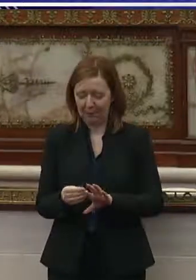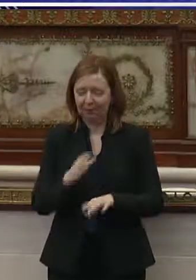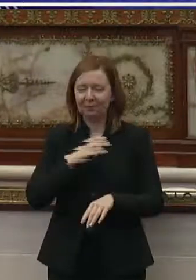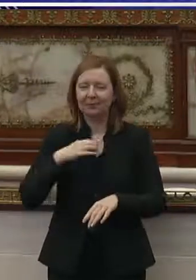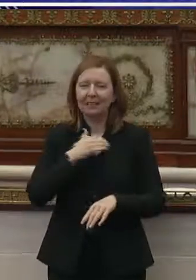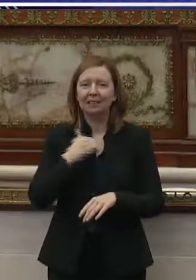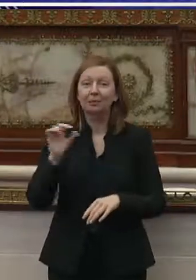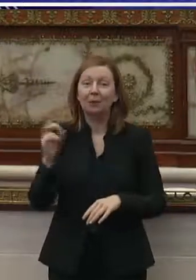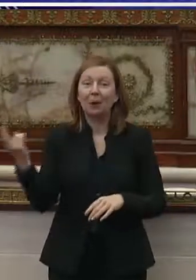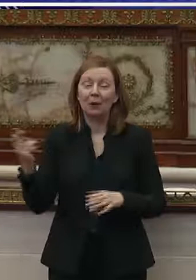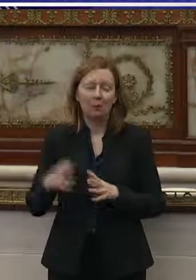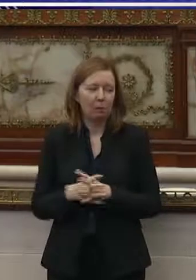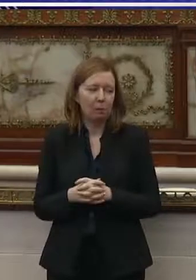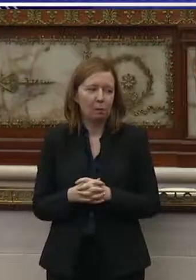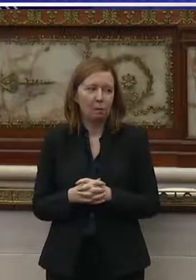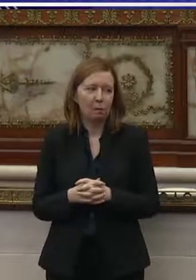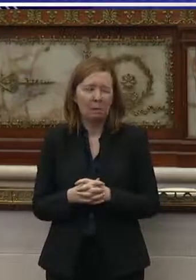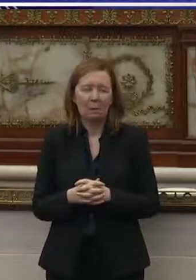Councilmember O.